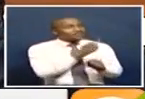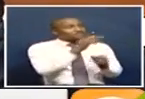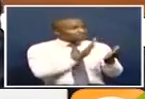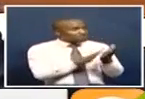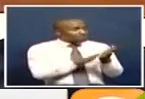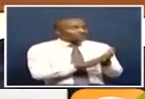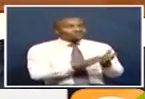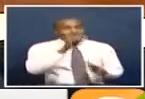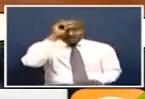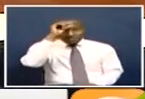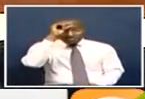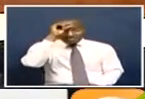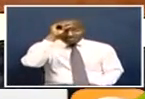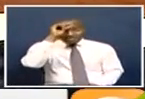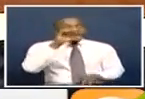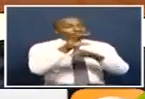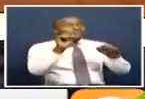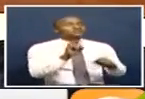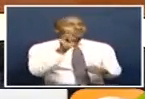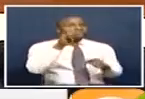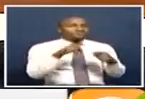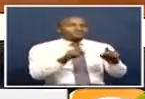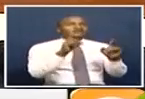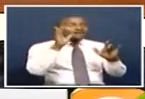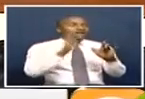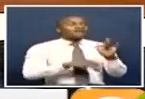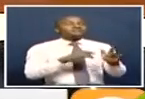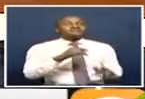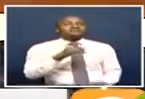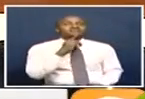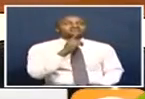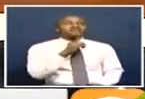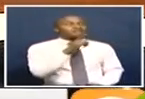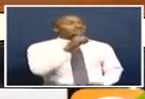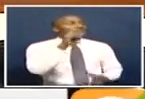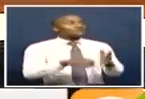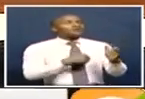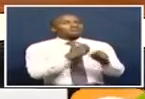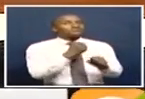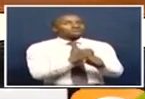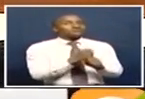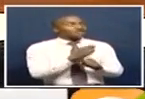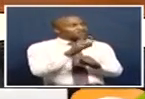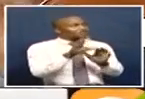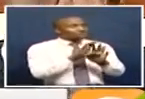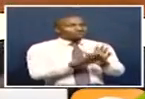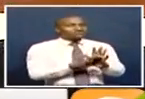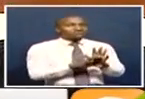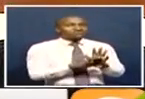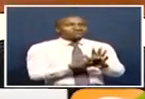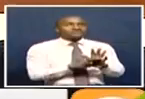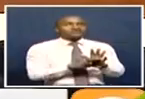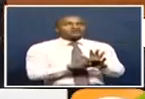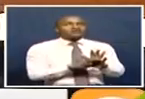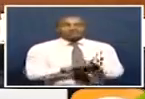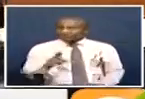government. And even President Uhuru Kenyatta himself cannot come out and say, this is what I'm doing. He supports it. Constitutional. He supports it. No, it's just a matter